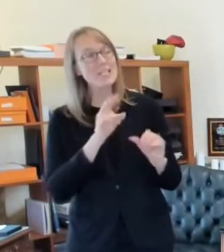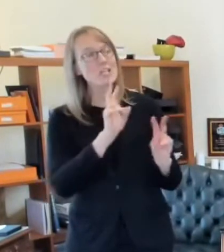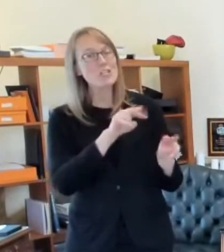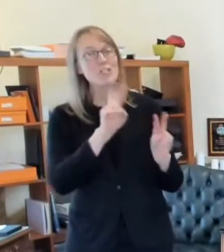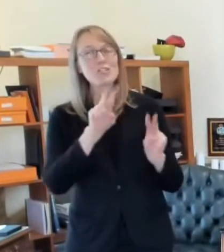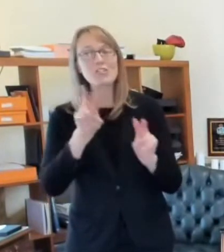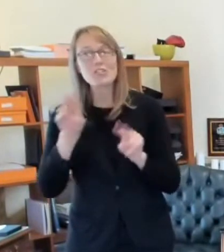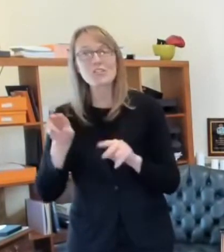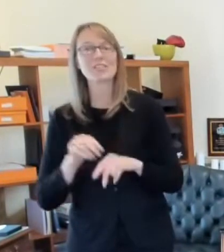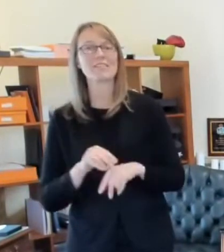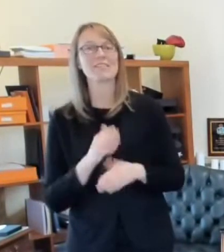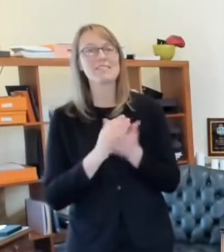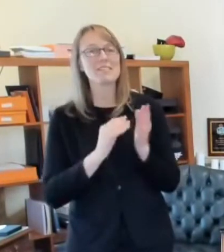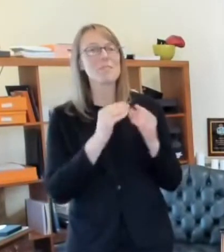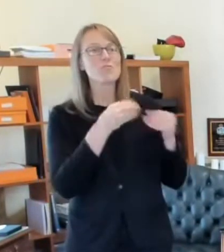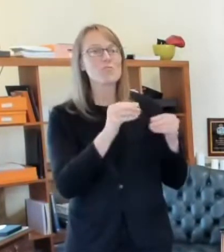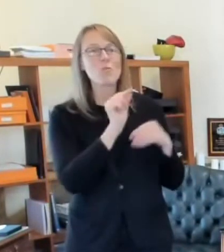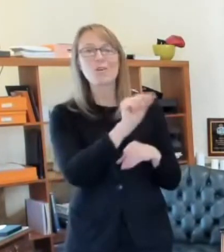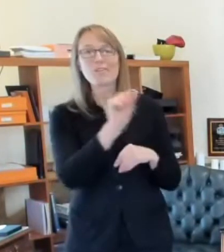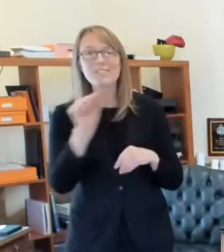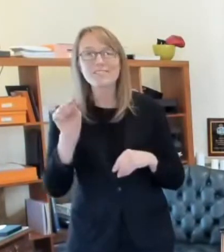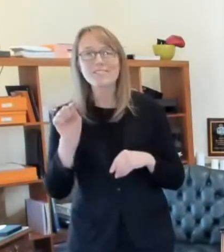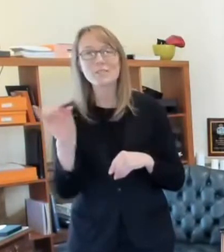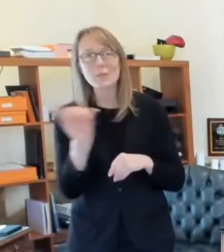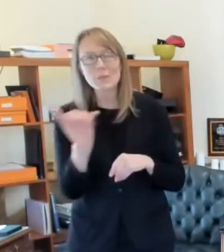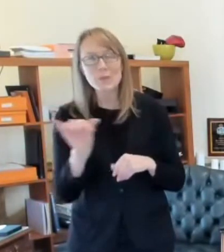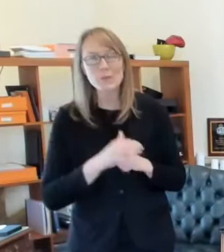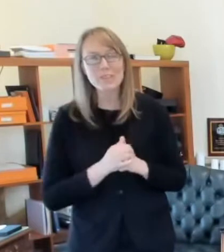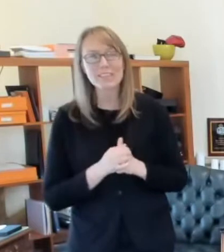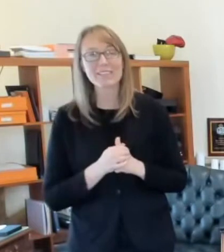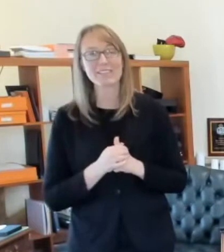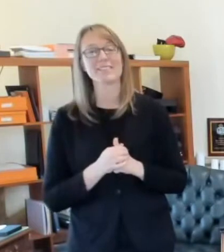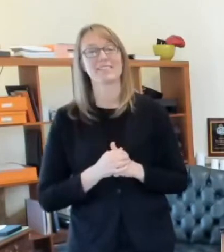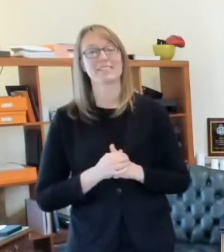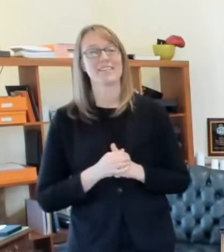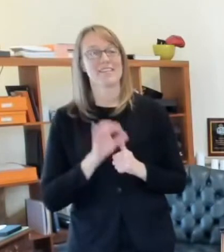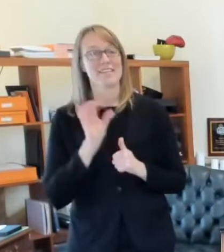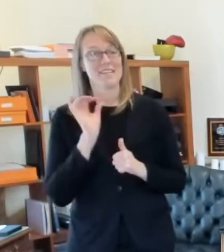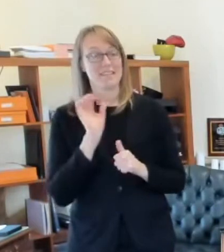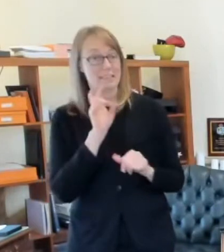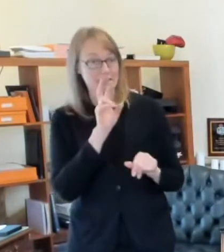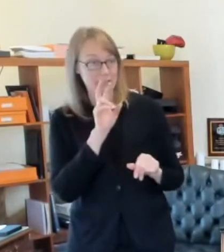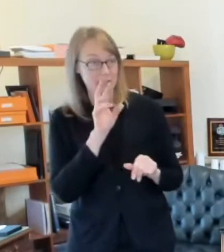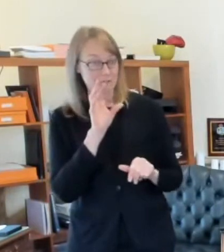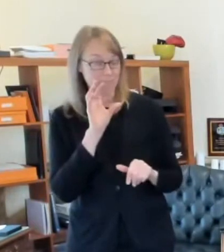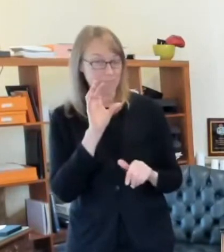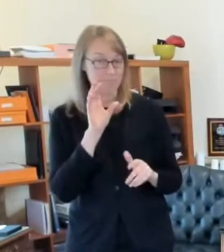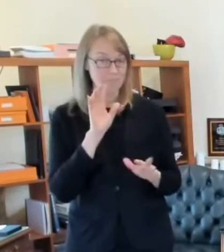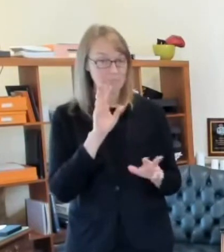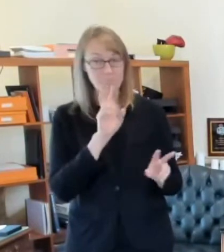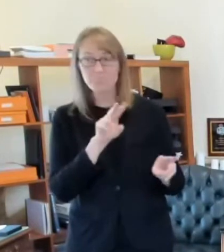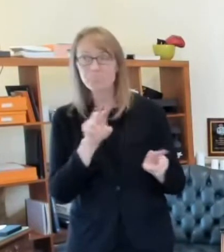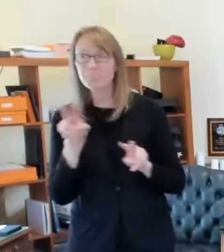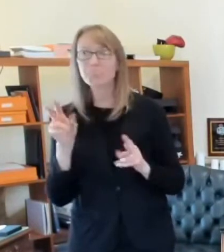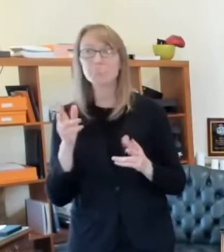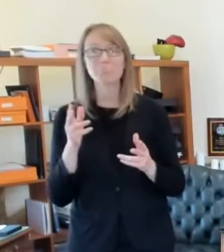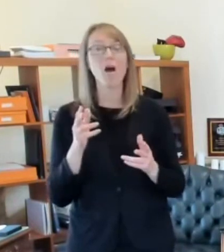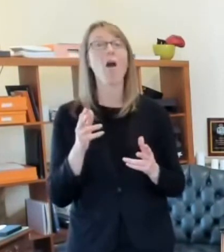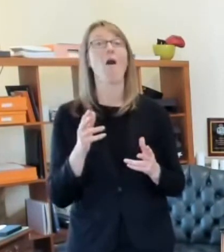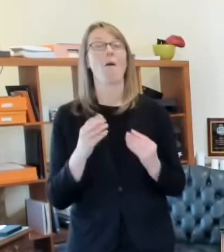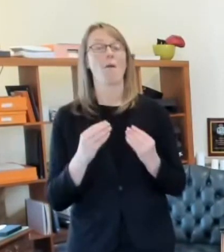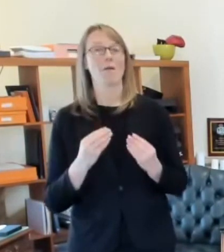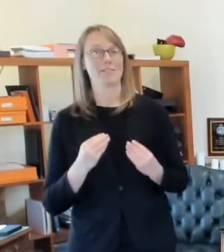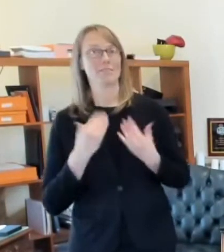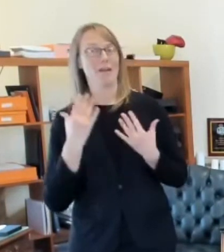in the stores some because it gives me ideas that I may not have had otherwise.